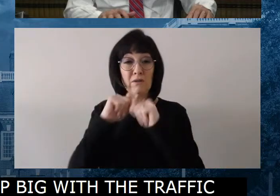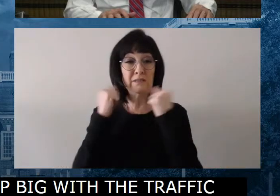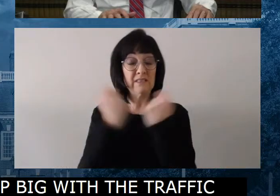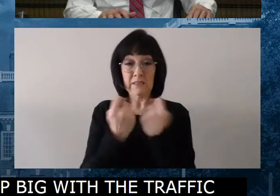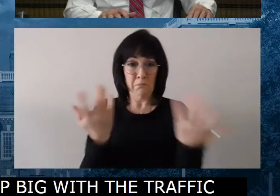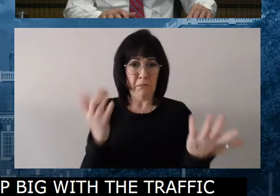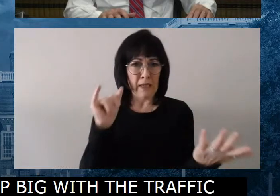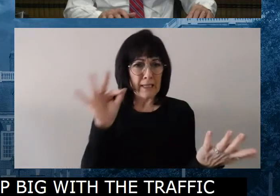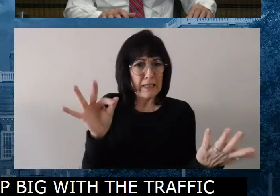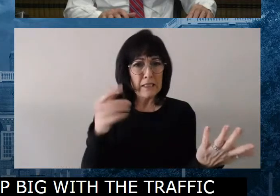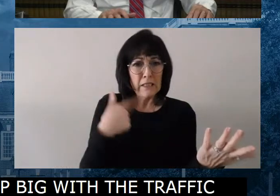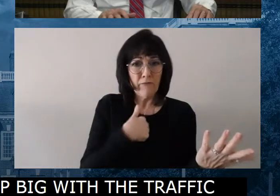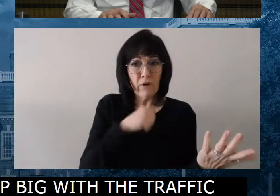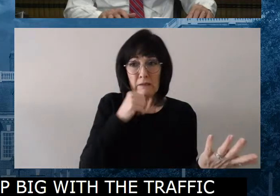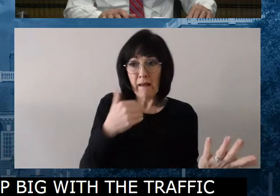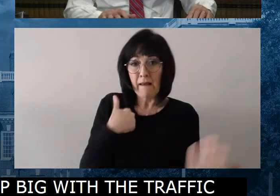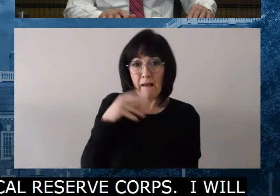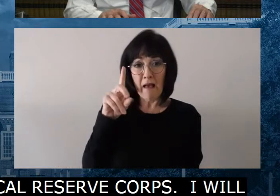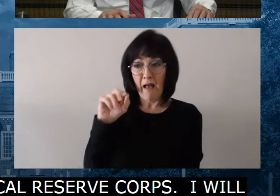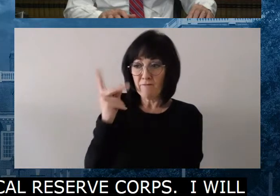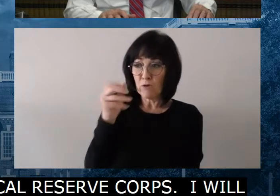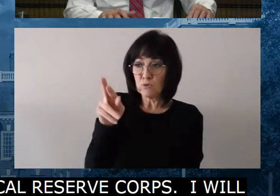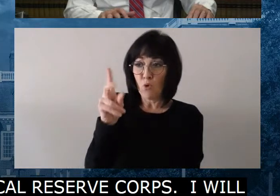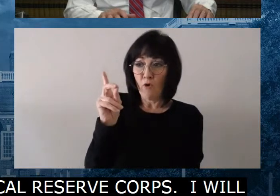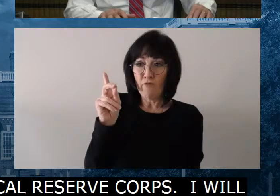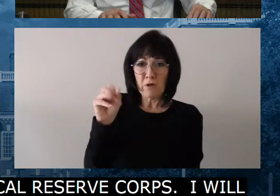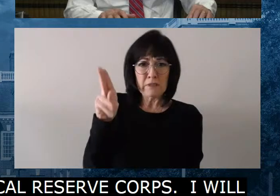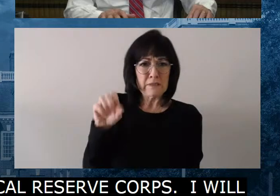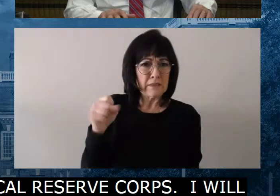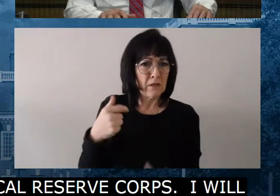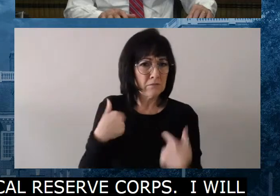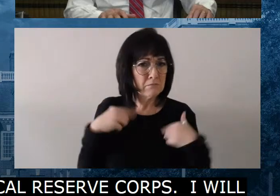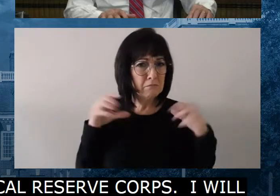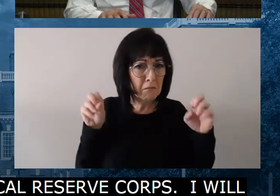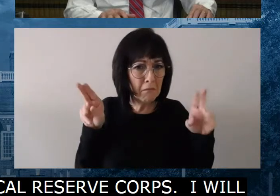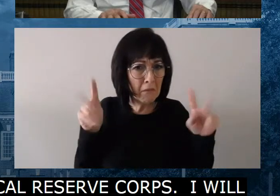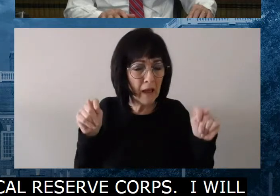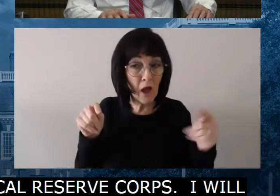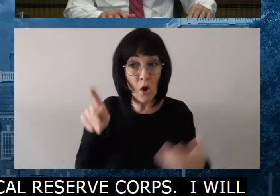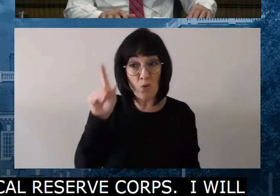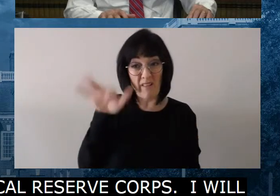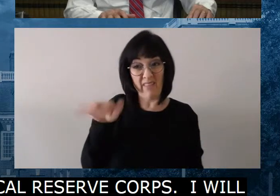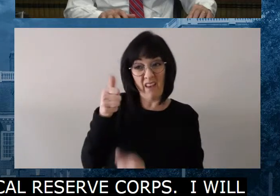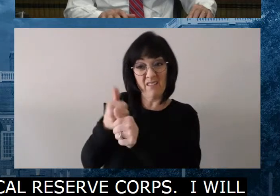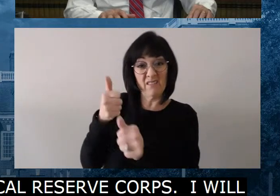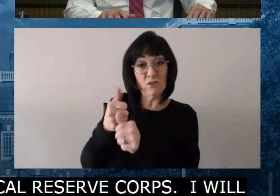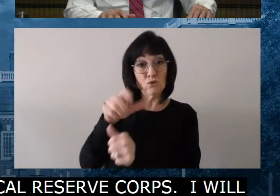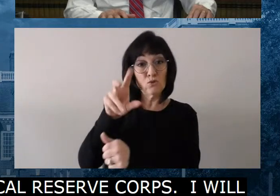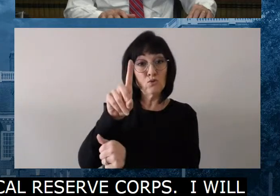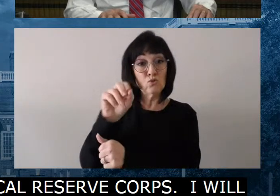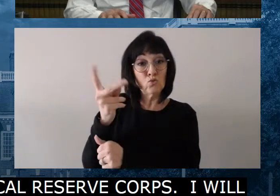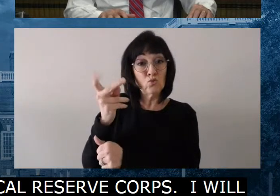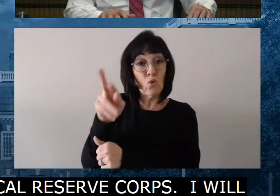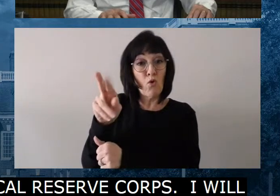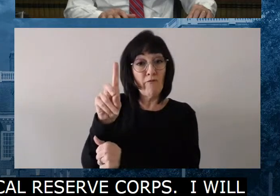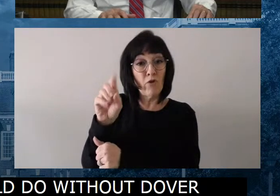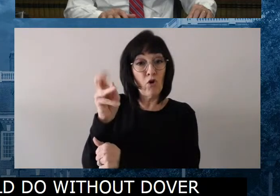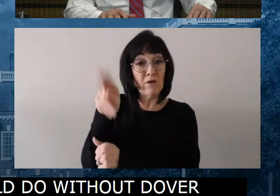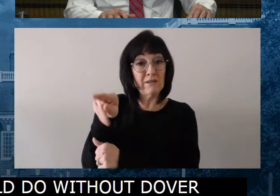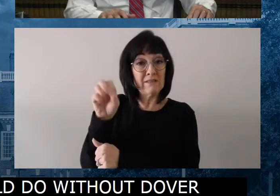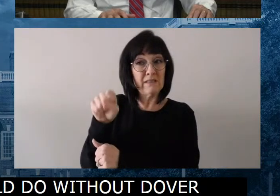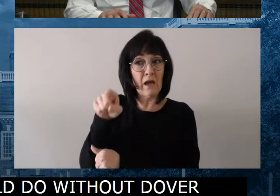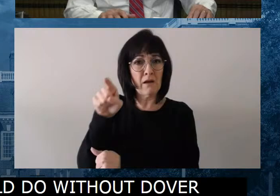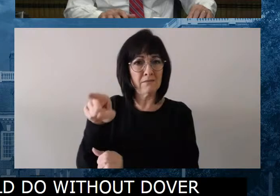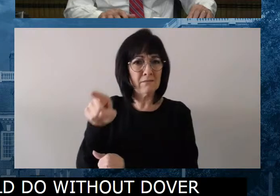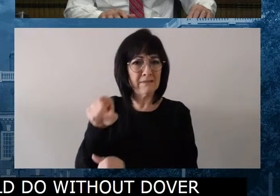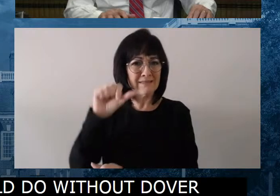Speedway. Probably close to 10,000 or over 10,000 doses administered this past weekend, a little less,